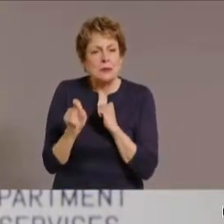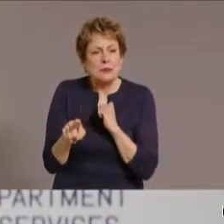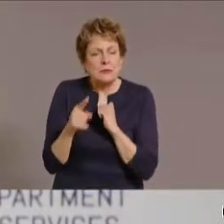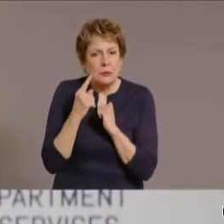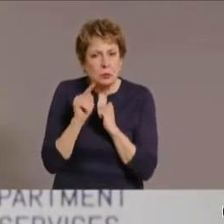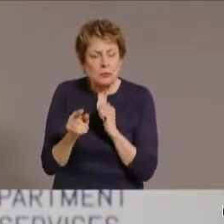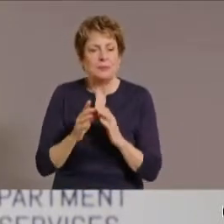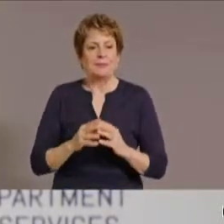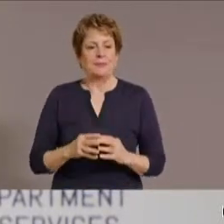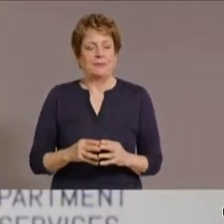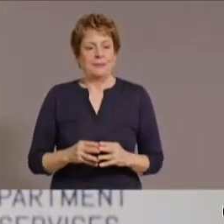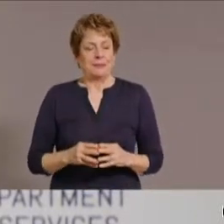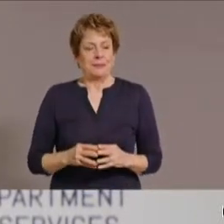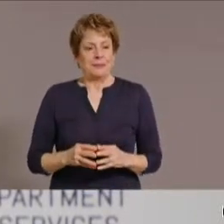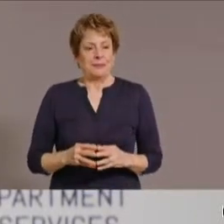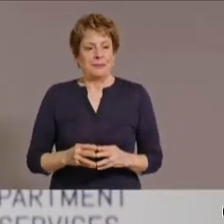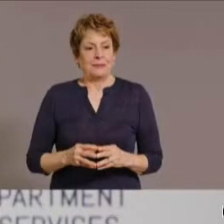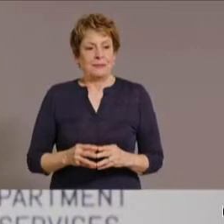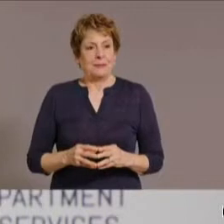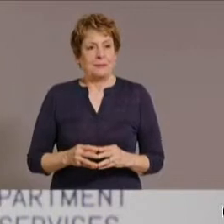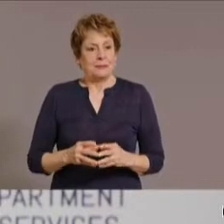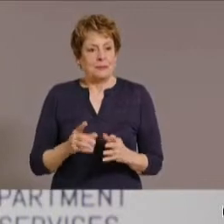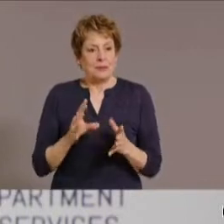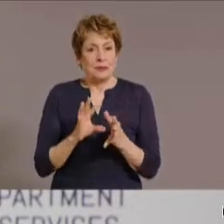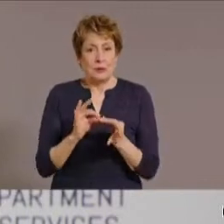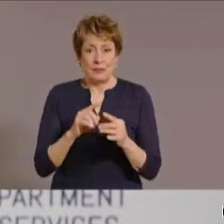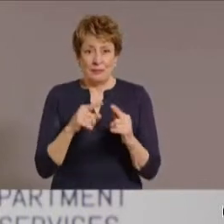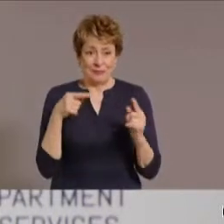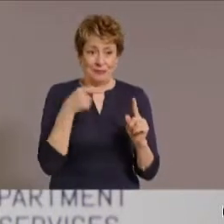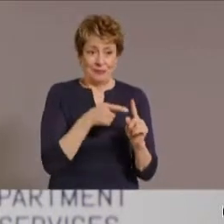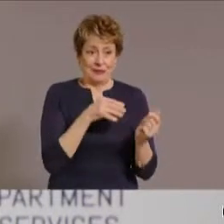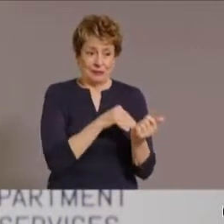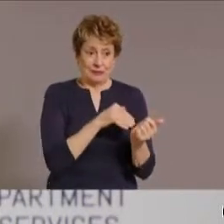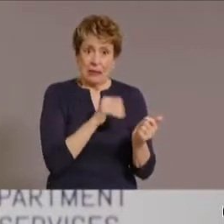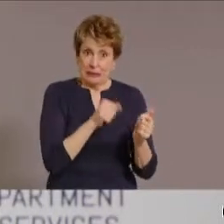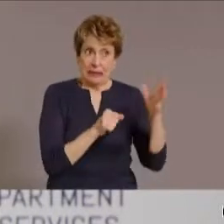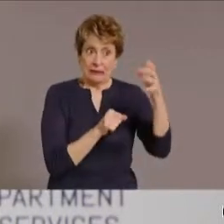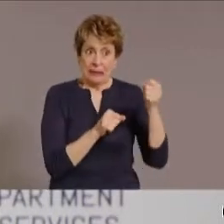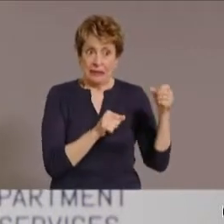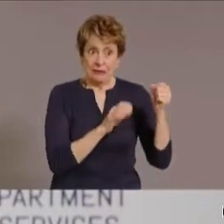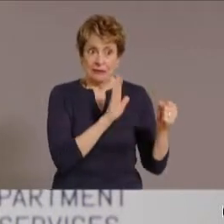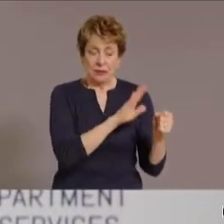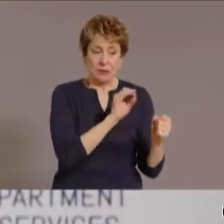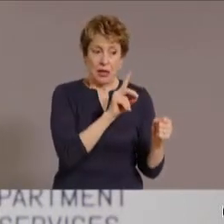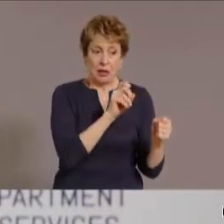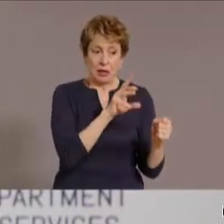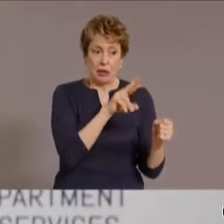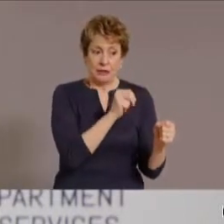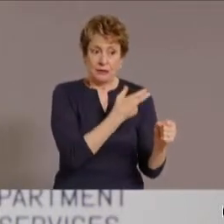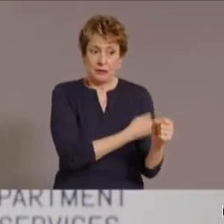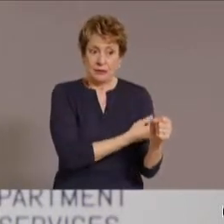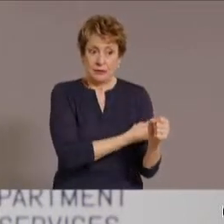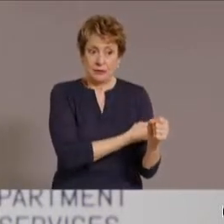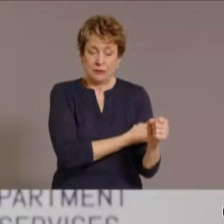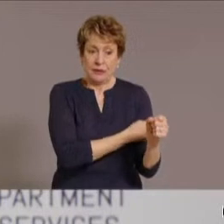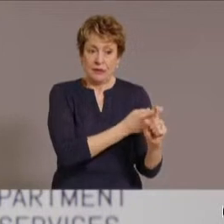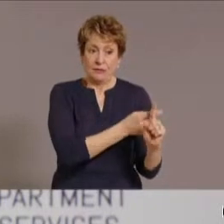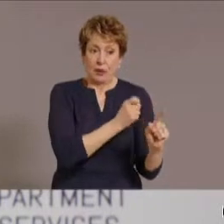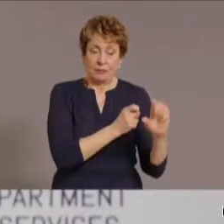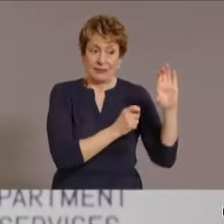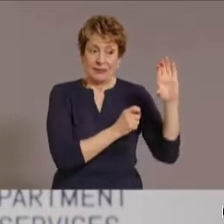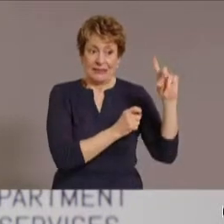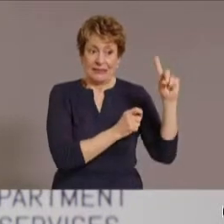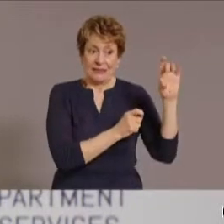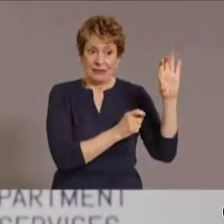You mentioned in terms of the doctors getting the Moderna. Is that from CDC or is that from ASUS? So they